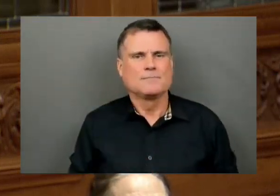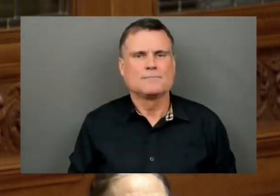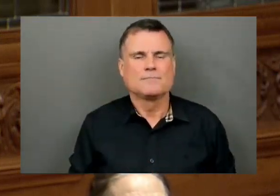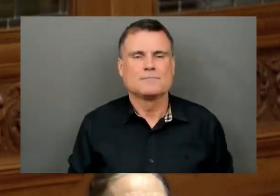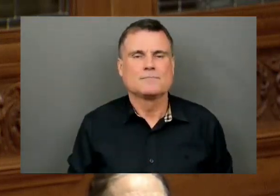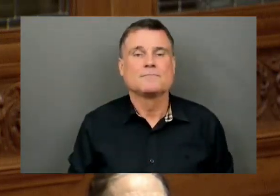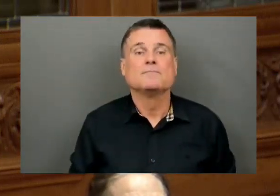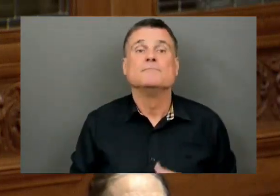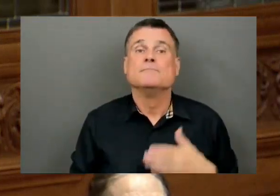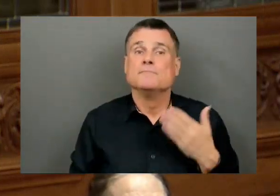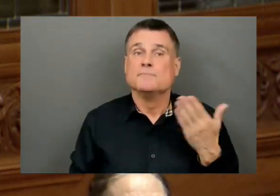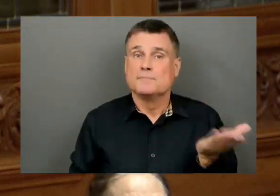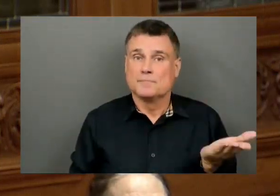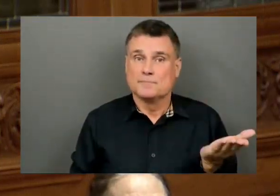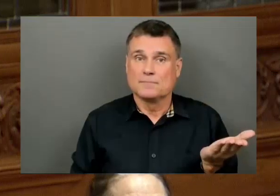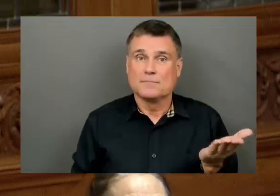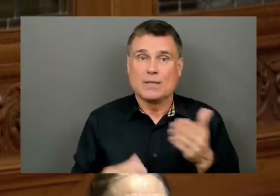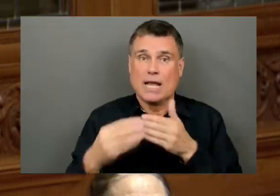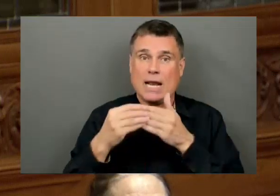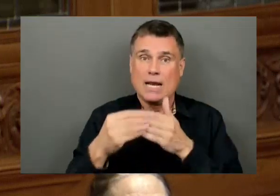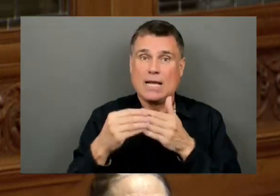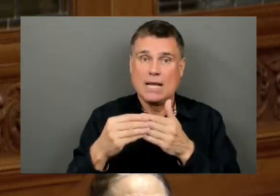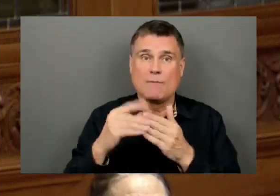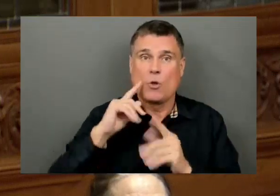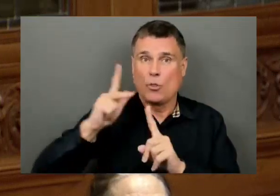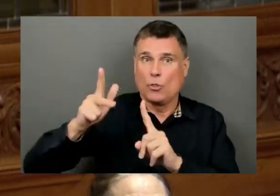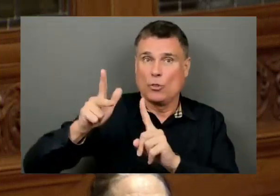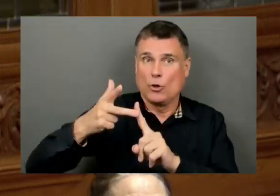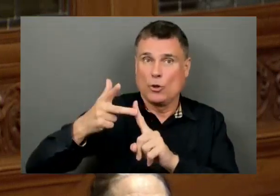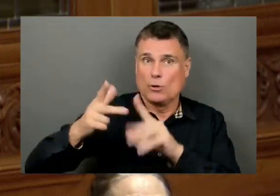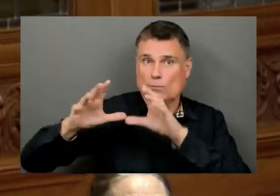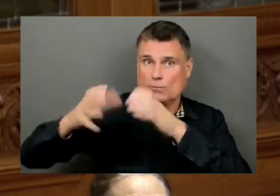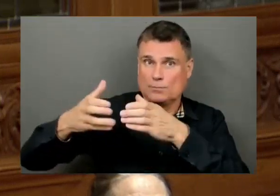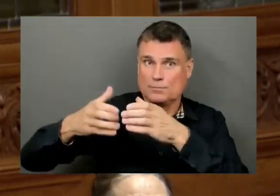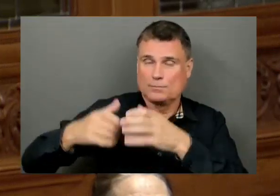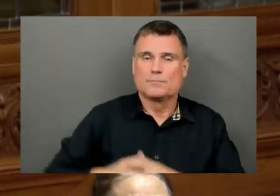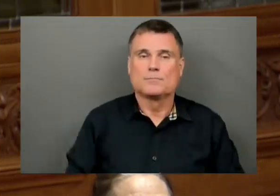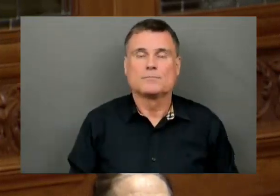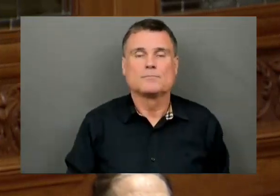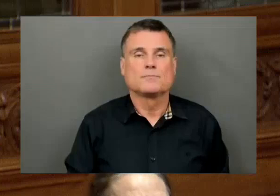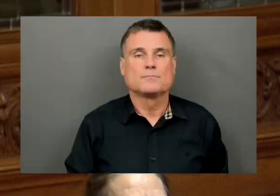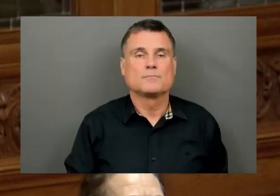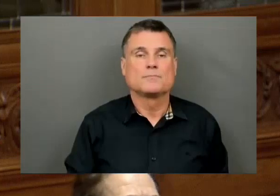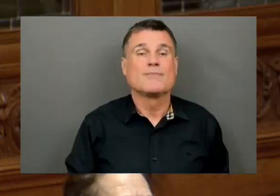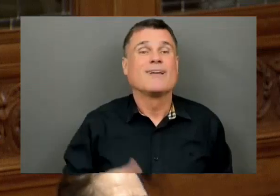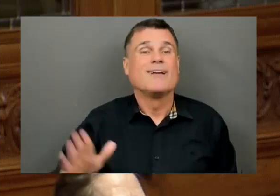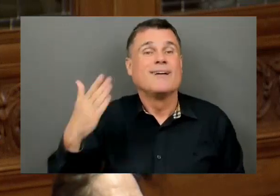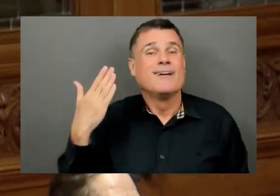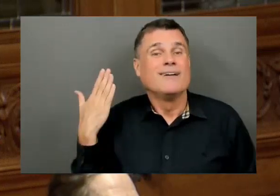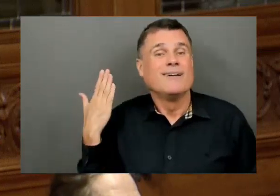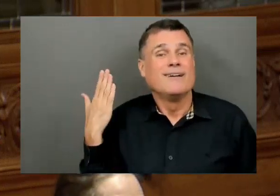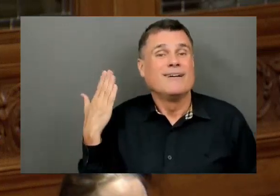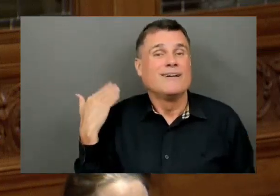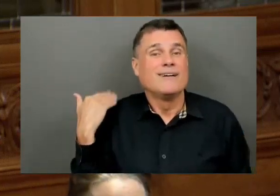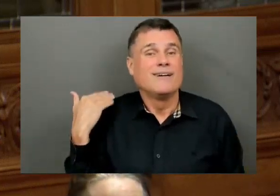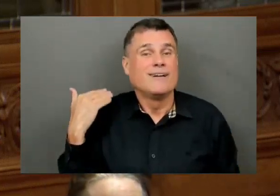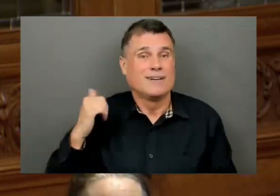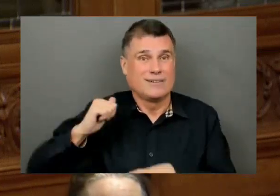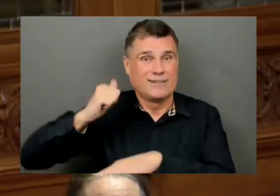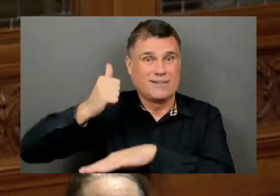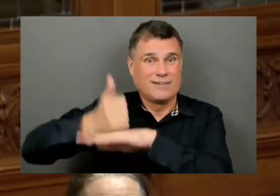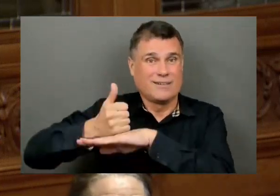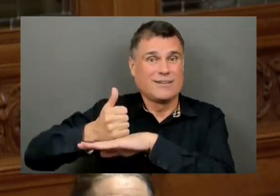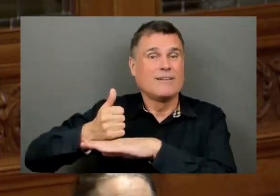at-risk old-growth ecosystems and prioritise areas for deferral. Last week, leaked mapping